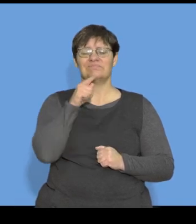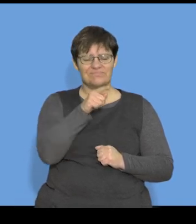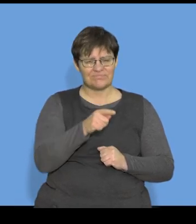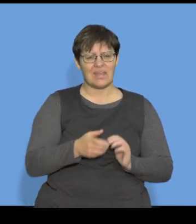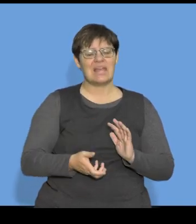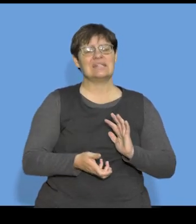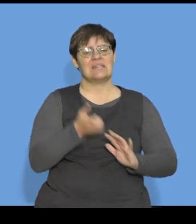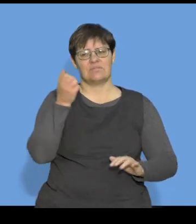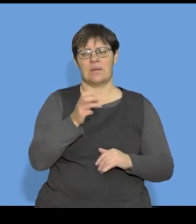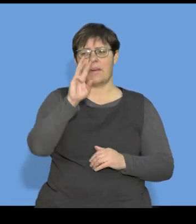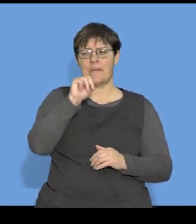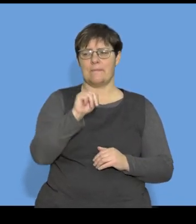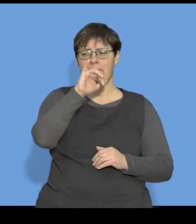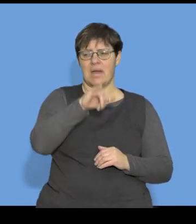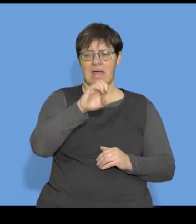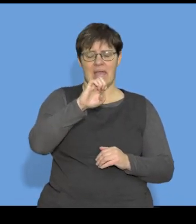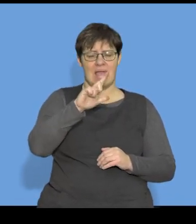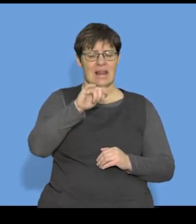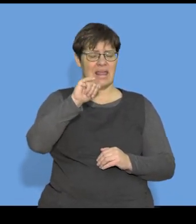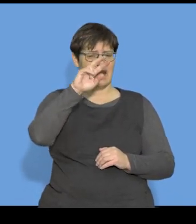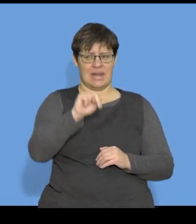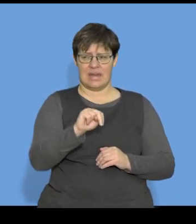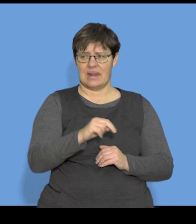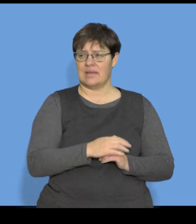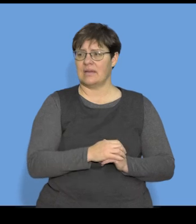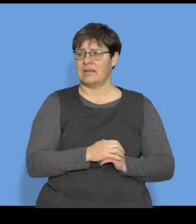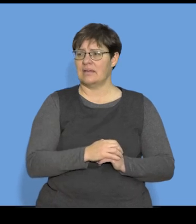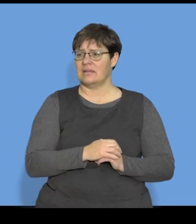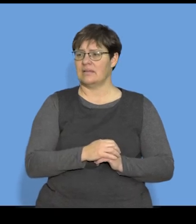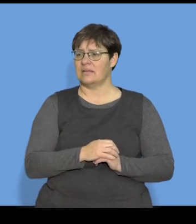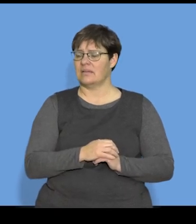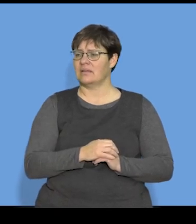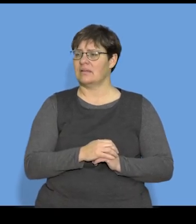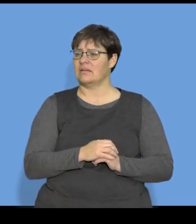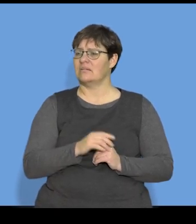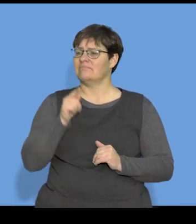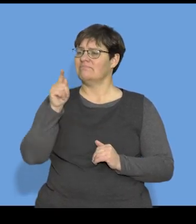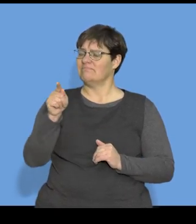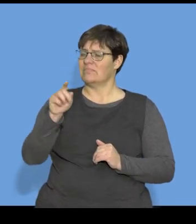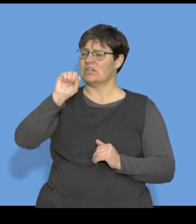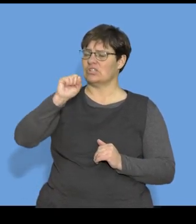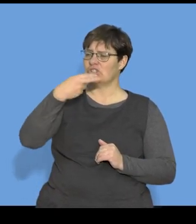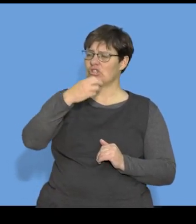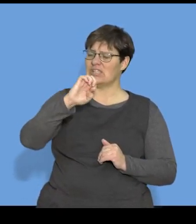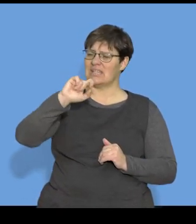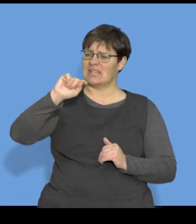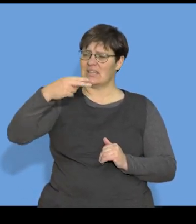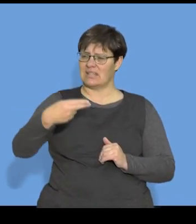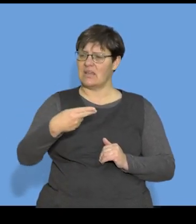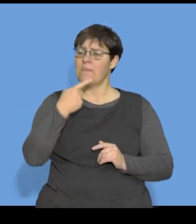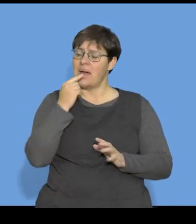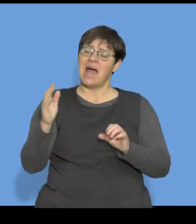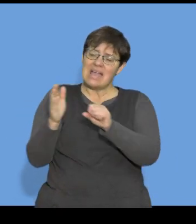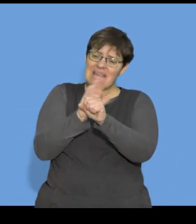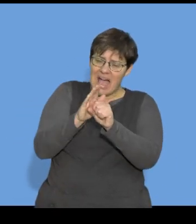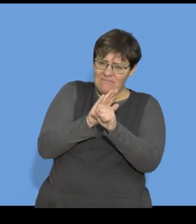here, it damages the myelin sheath. Like you see in the diagram, the myelin sheath is damaged. Remember, myelin sheath needs